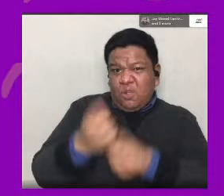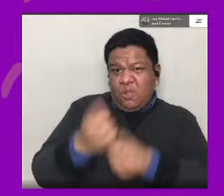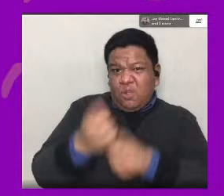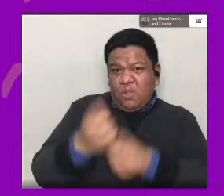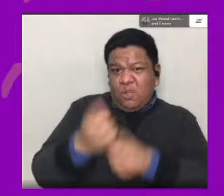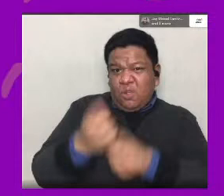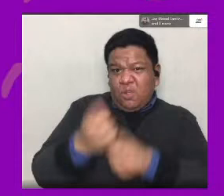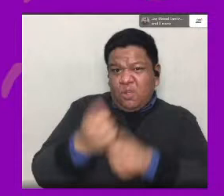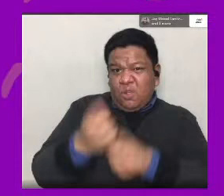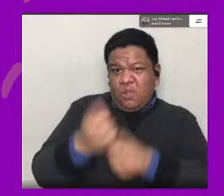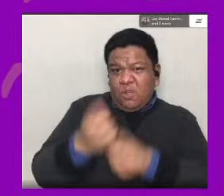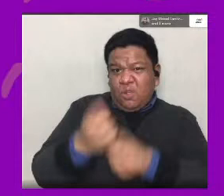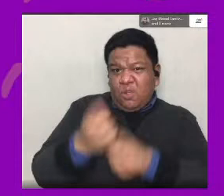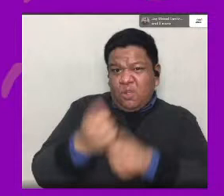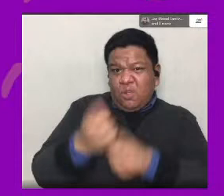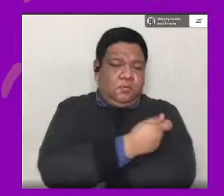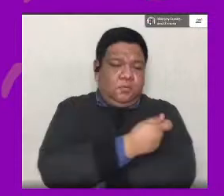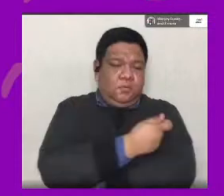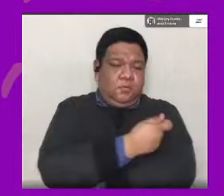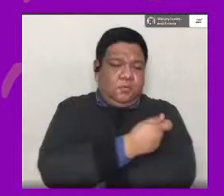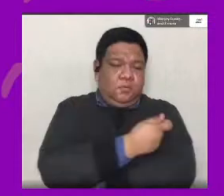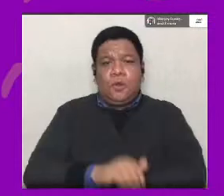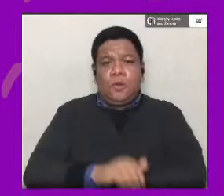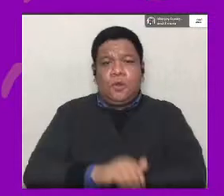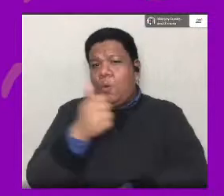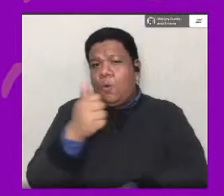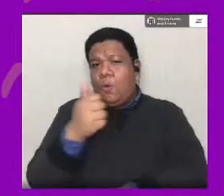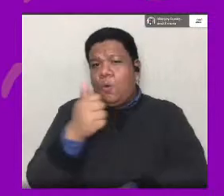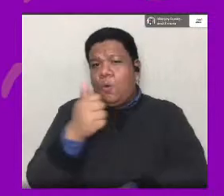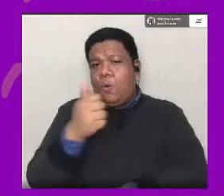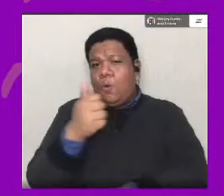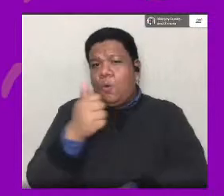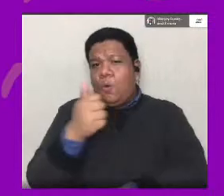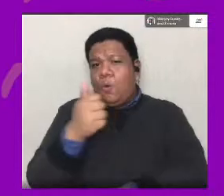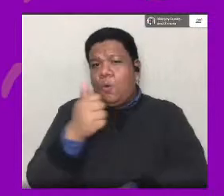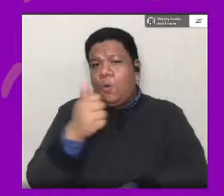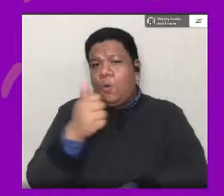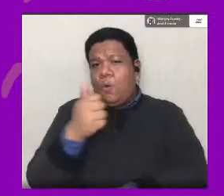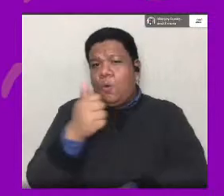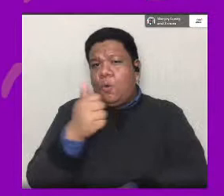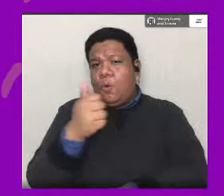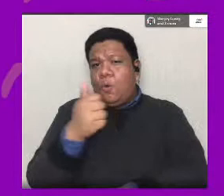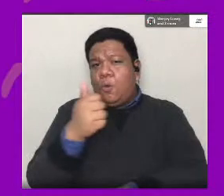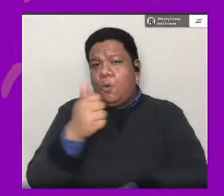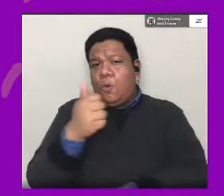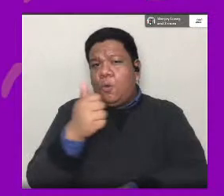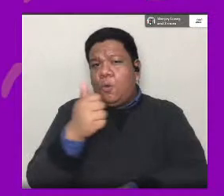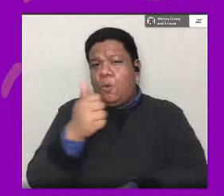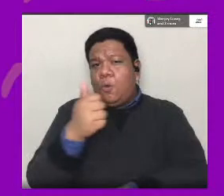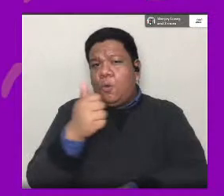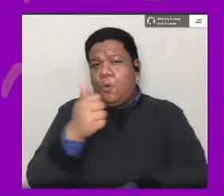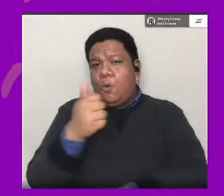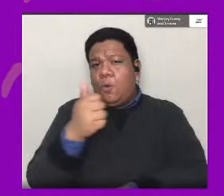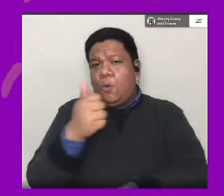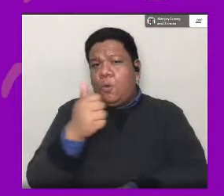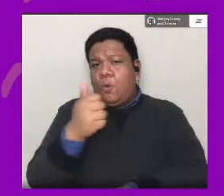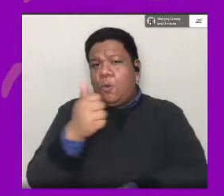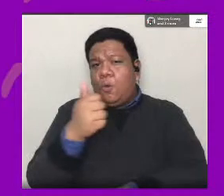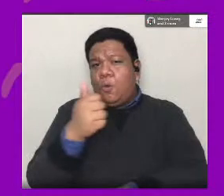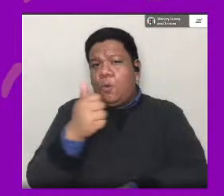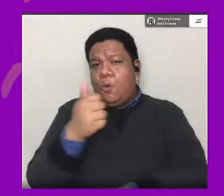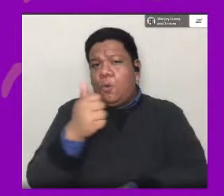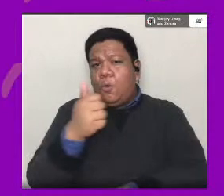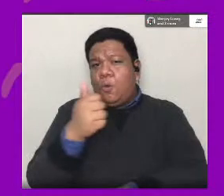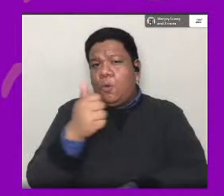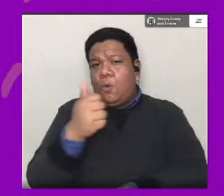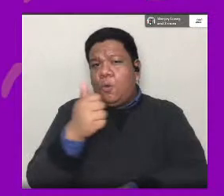Other solutions and best practices from the region suggest that attention must be given to developing and implementing vaccine